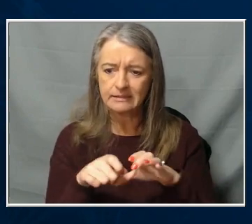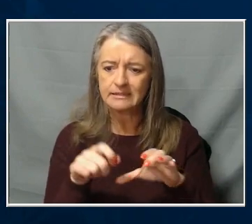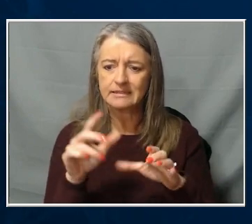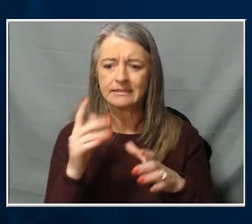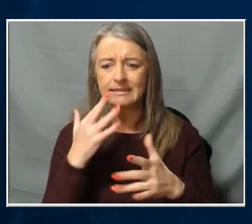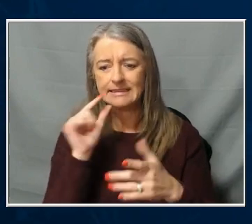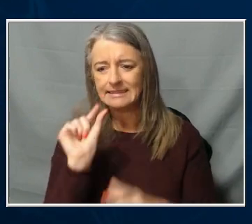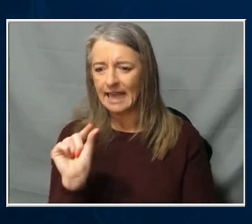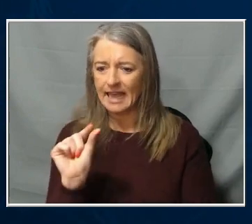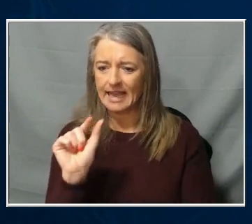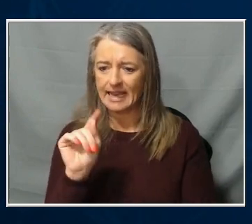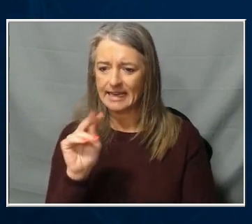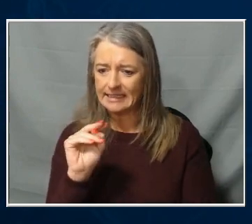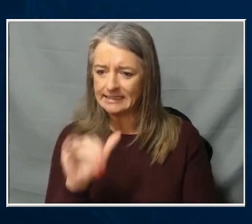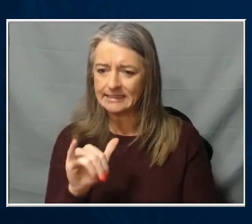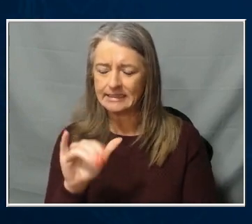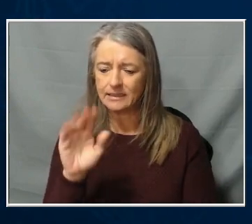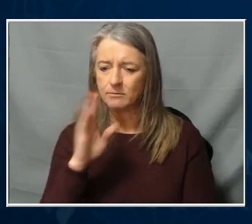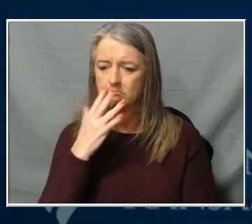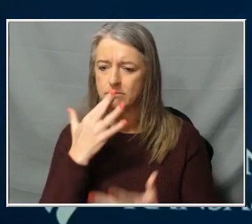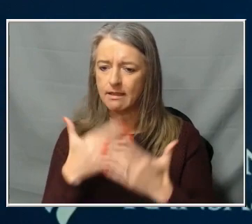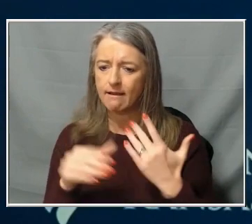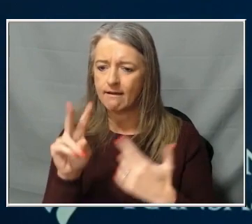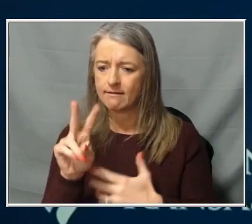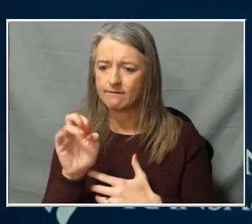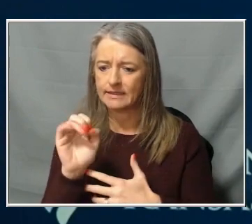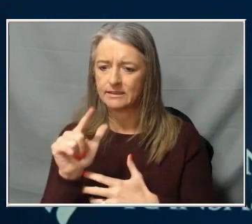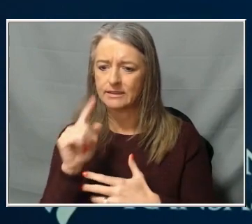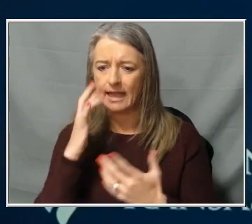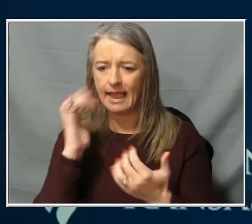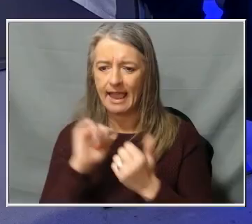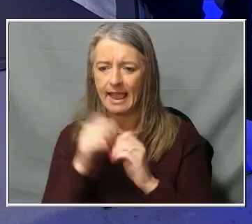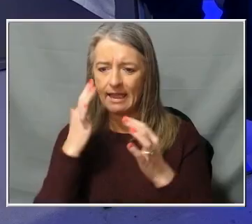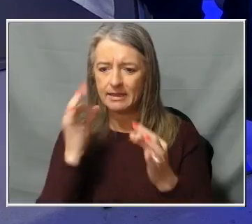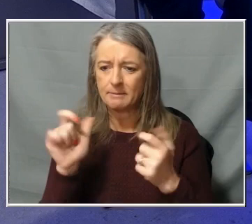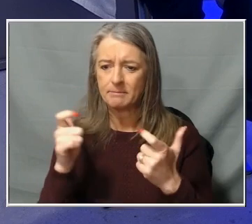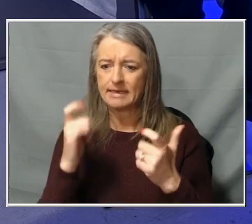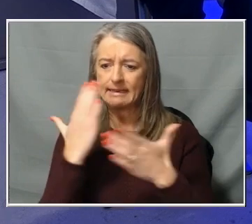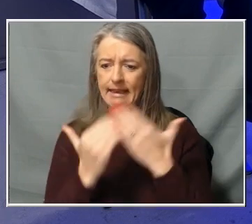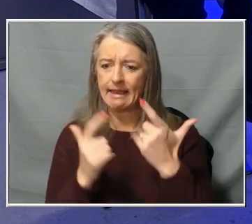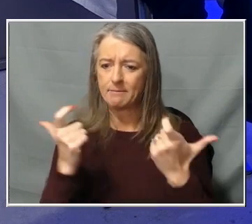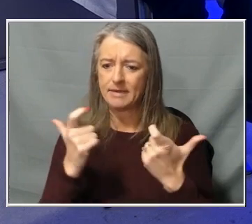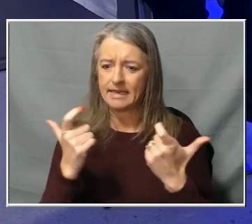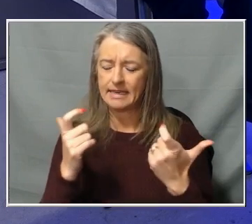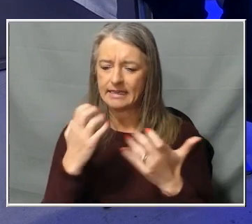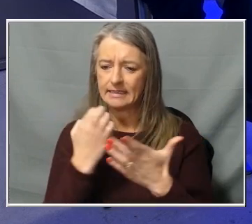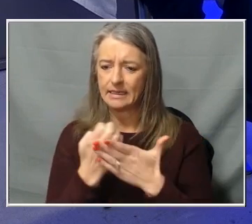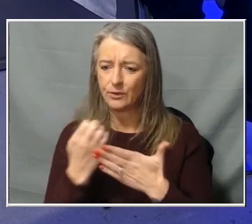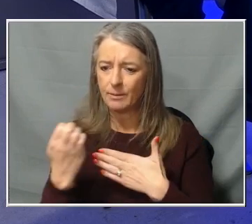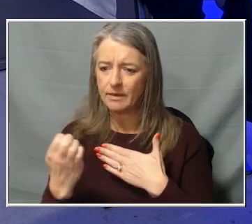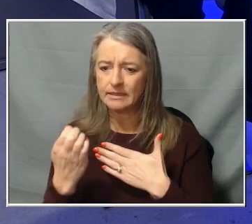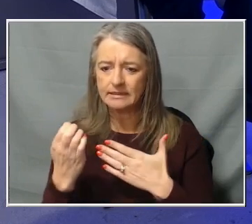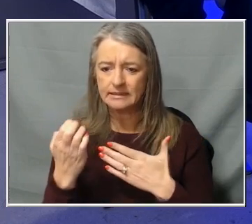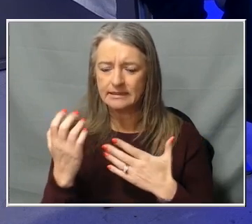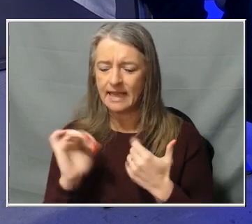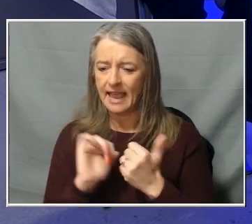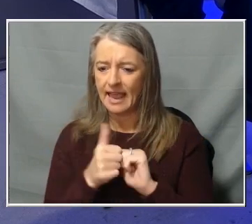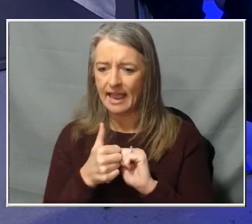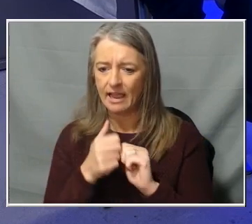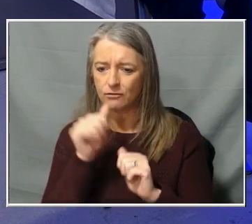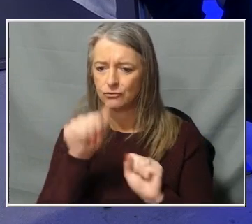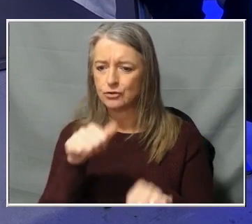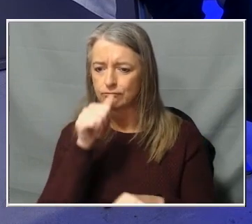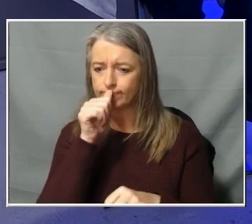vessels. So how did you determine it was going to be possible? You got big hands, big instruments, tiny vessels. How did you know it could